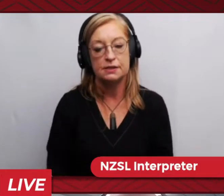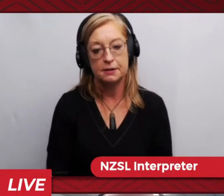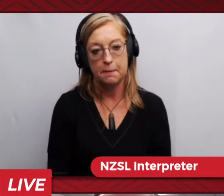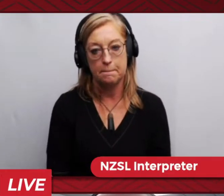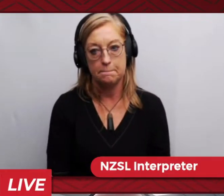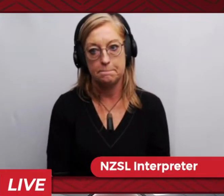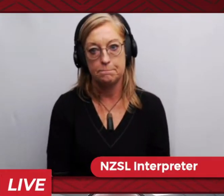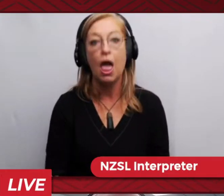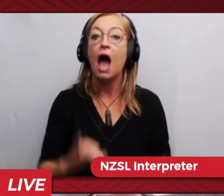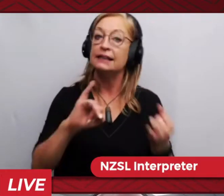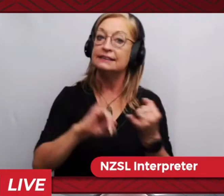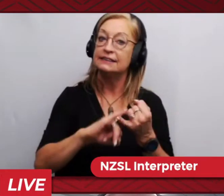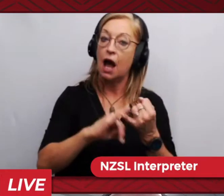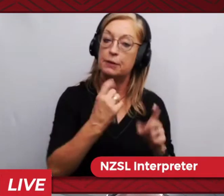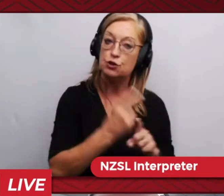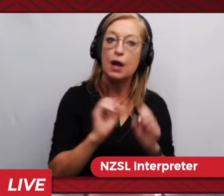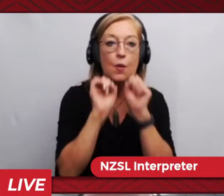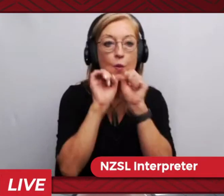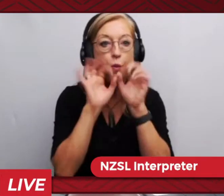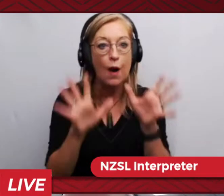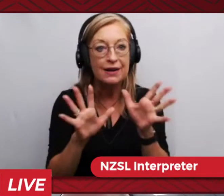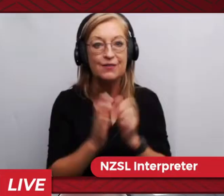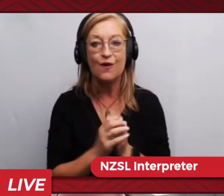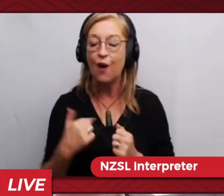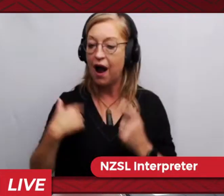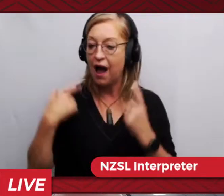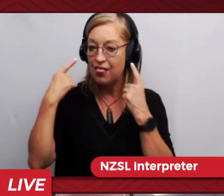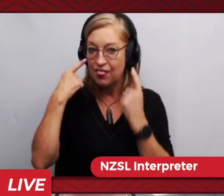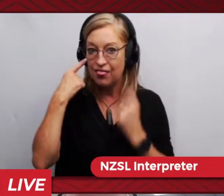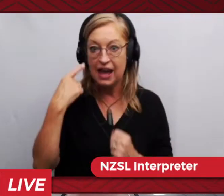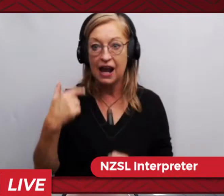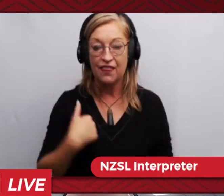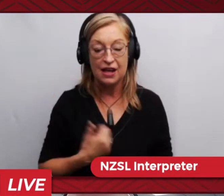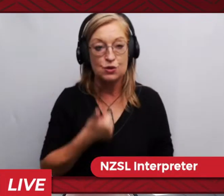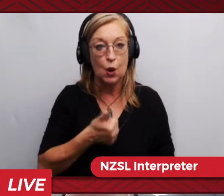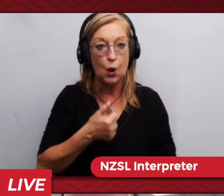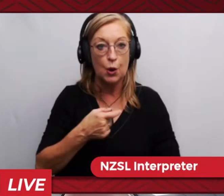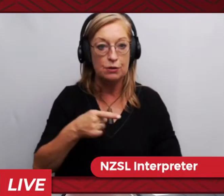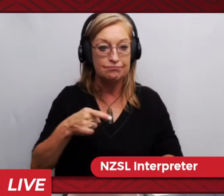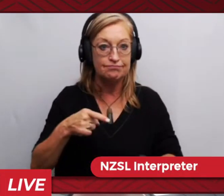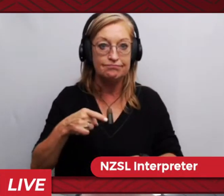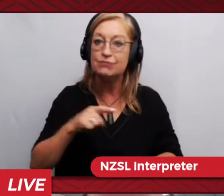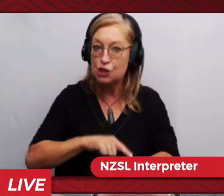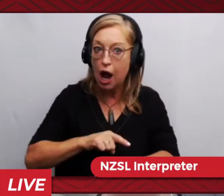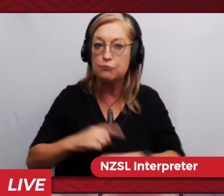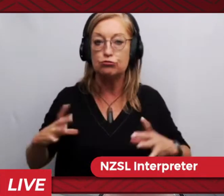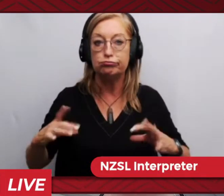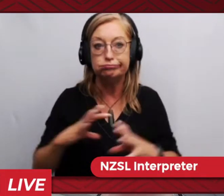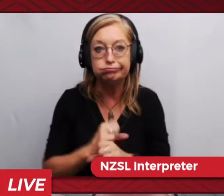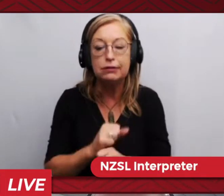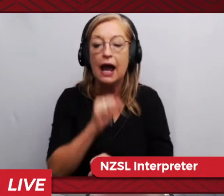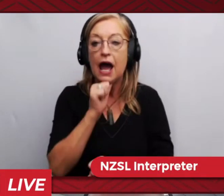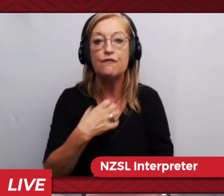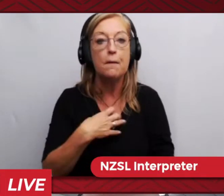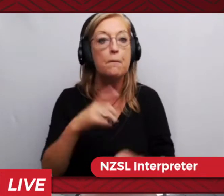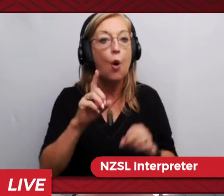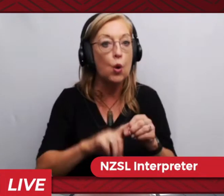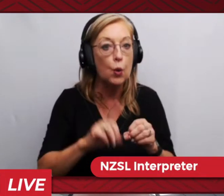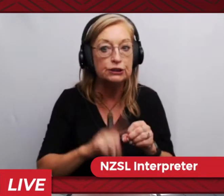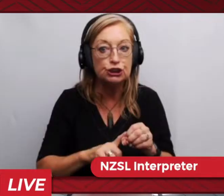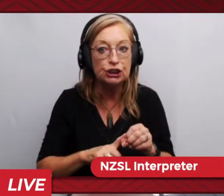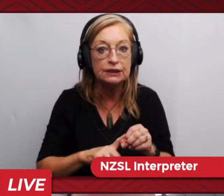Simon speaking. Wonderful. I think that's a great place to wrap things up. If any other questions come through between now and the